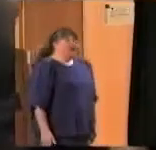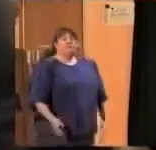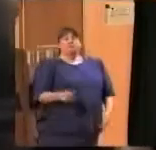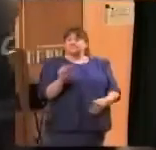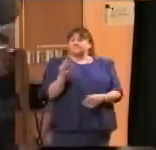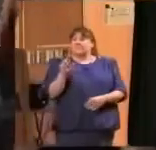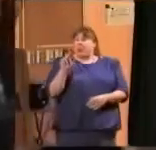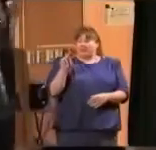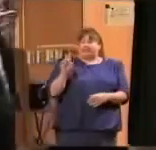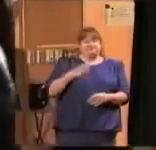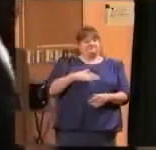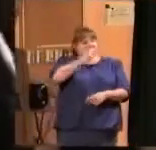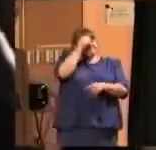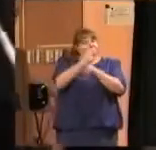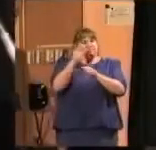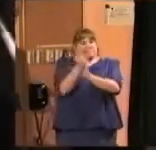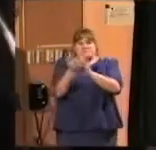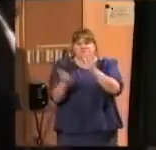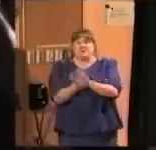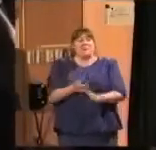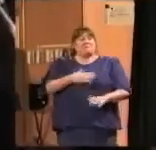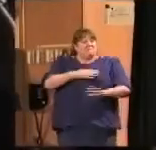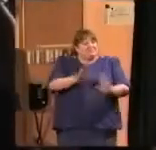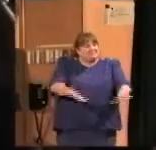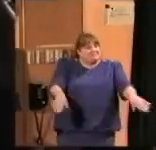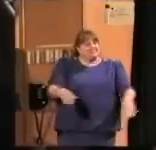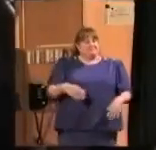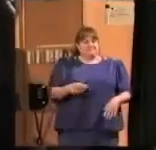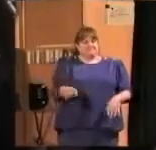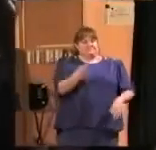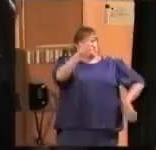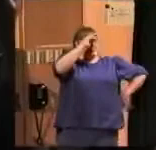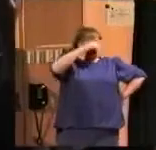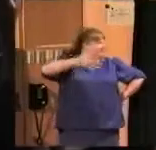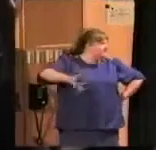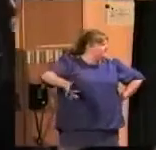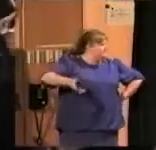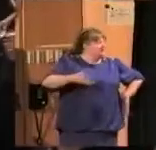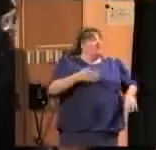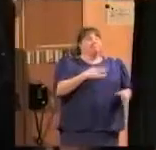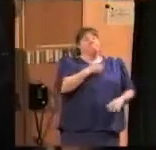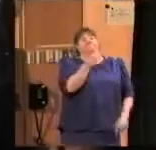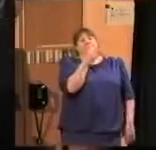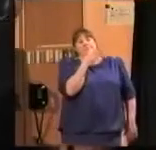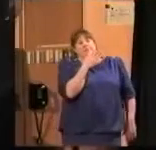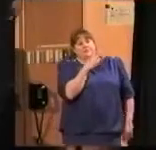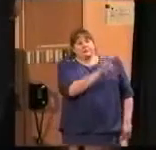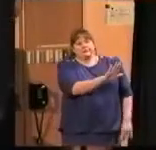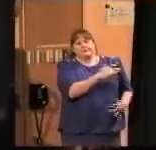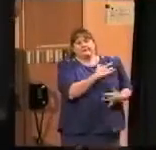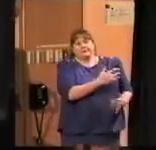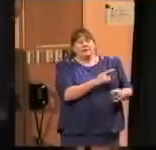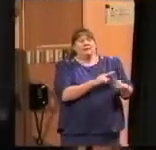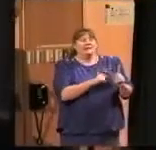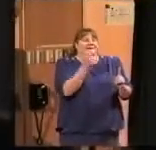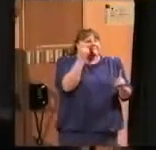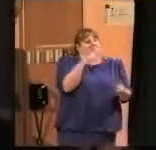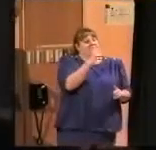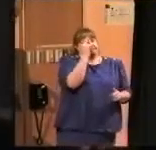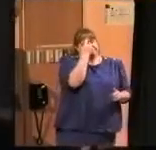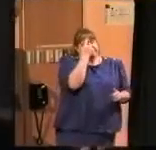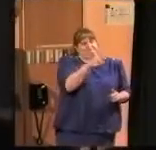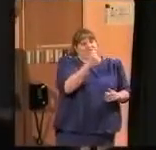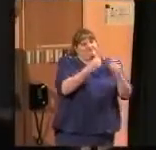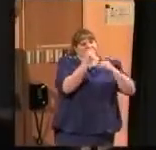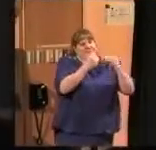Arlene, my brother-in-law, the children, particularly the boys. My mother, I mean, she can't help it. She's Indian, the